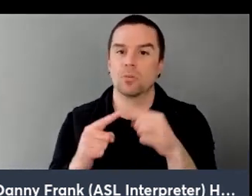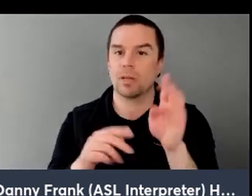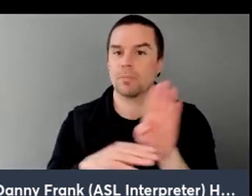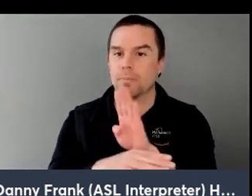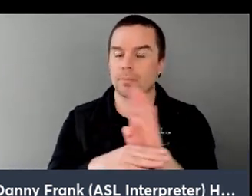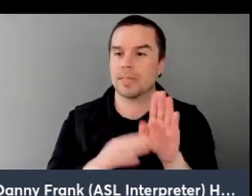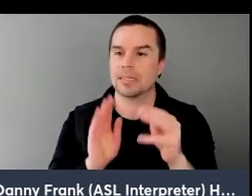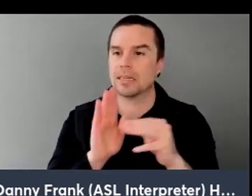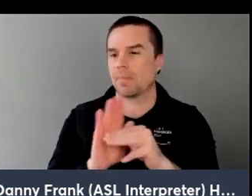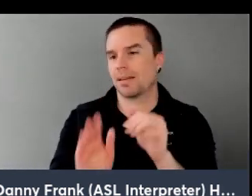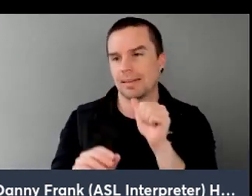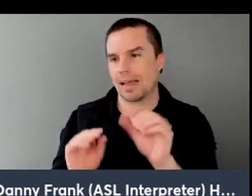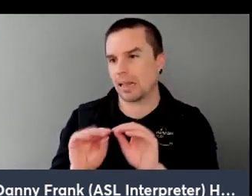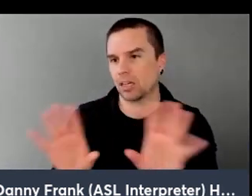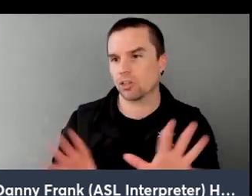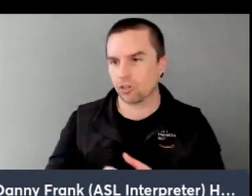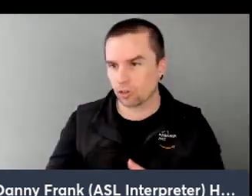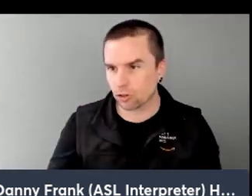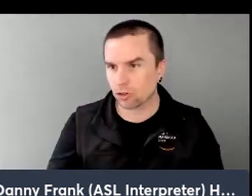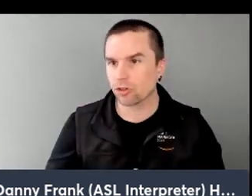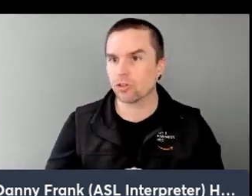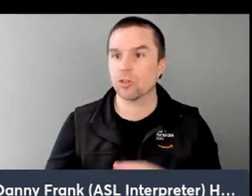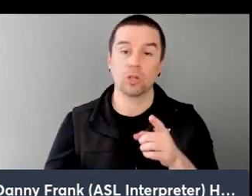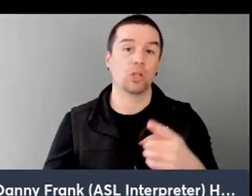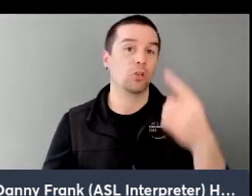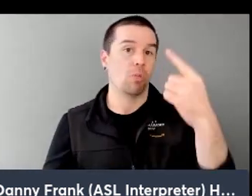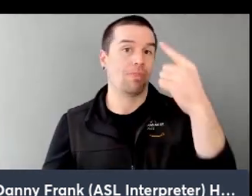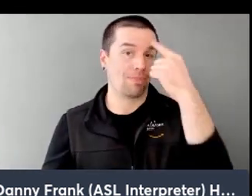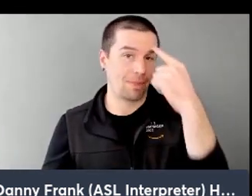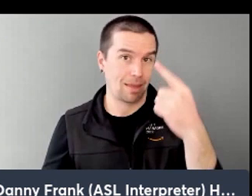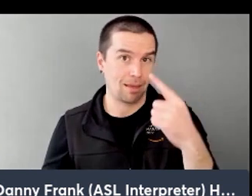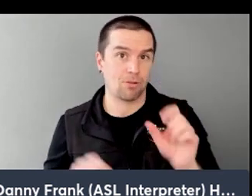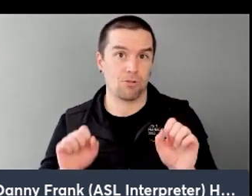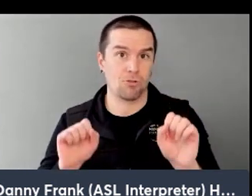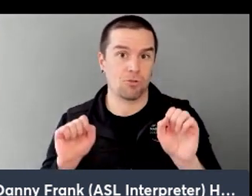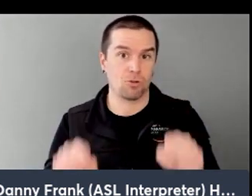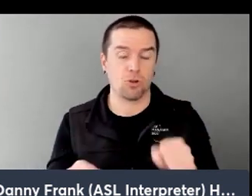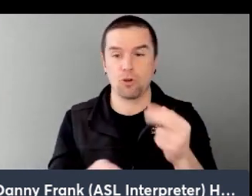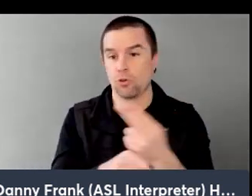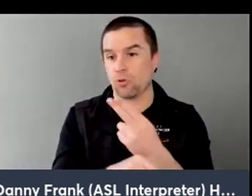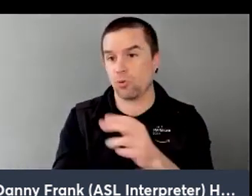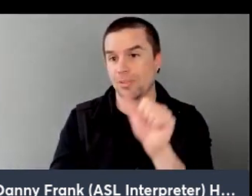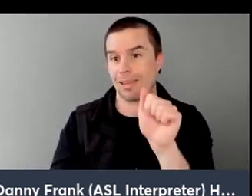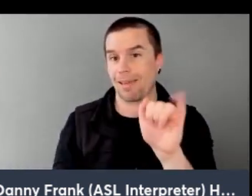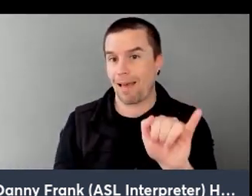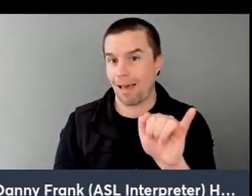unclear. You think you could utilize AI for